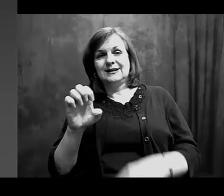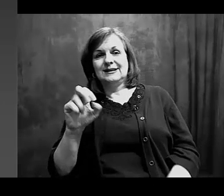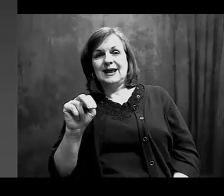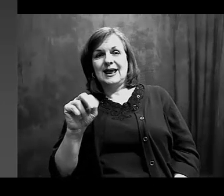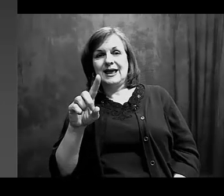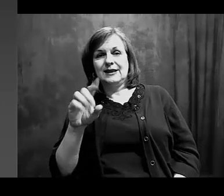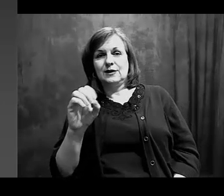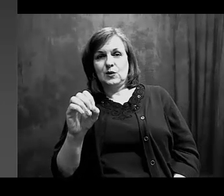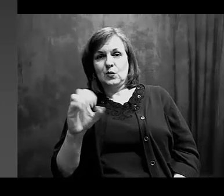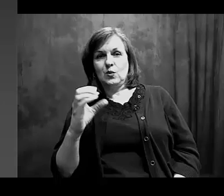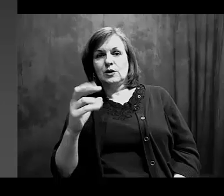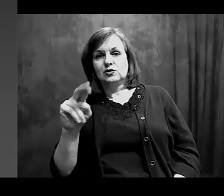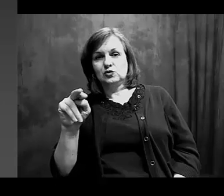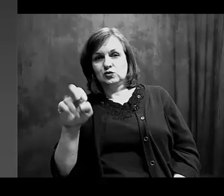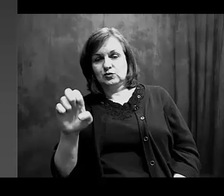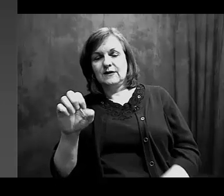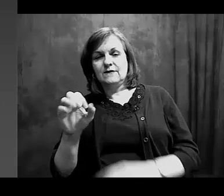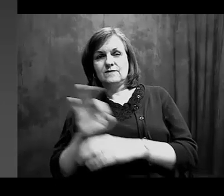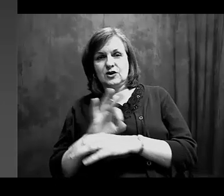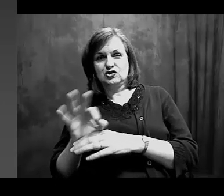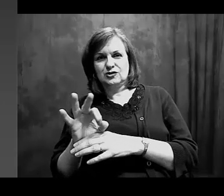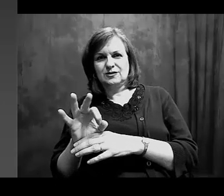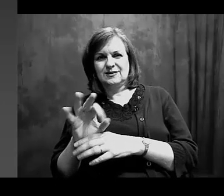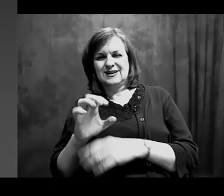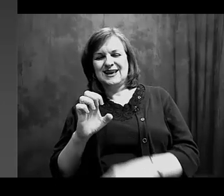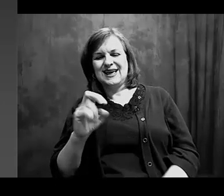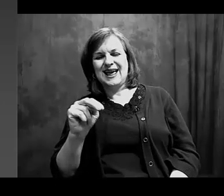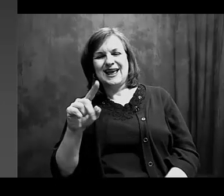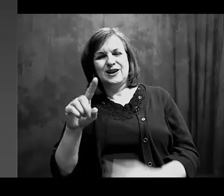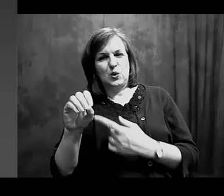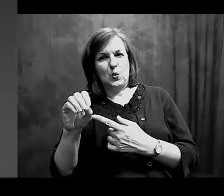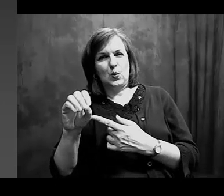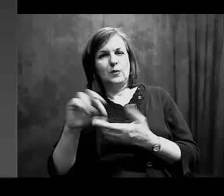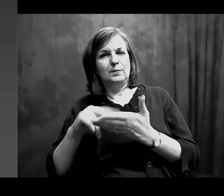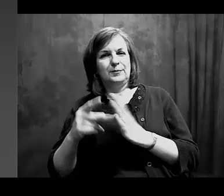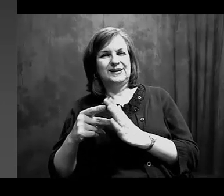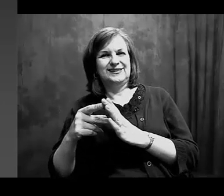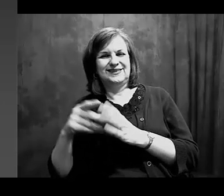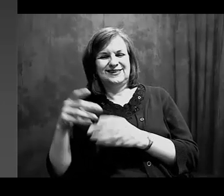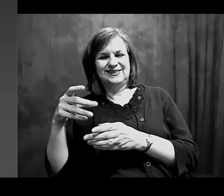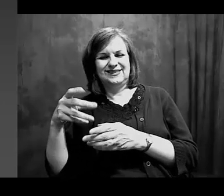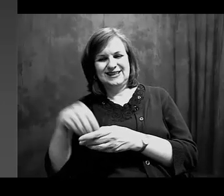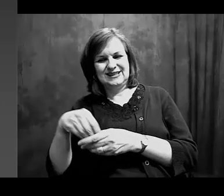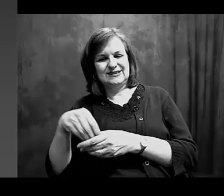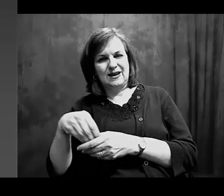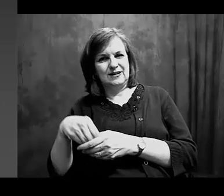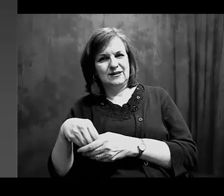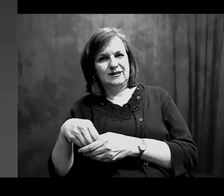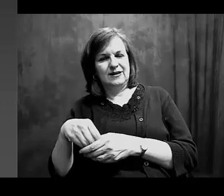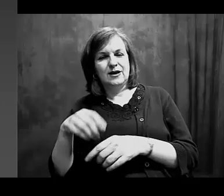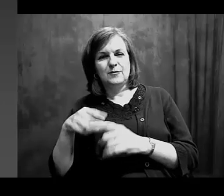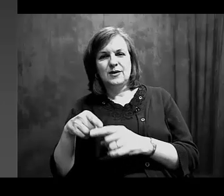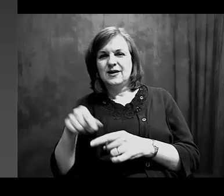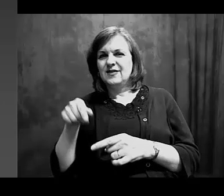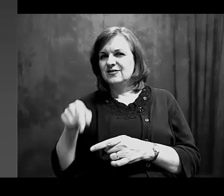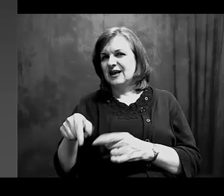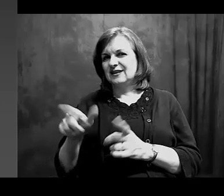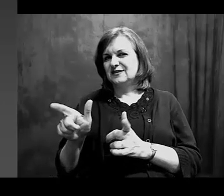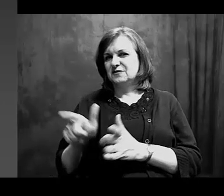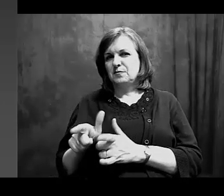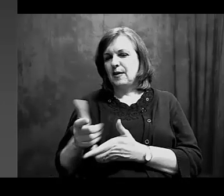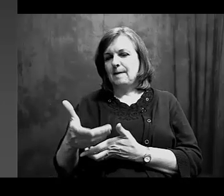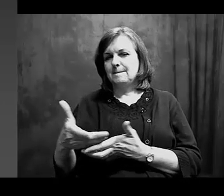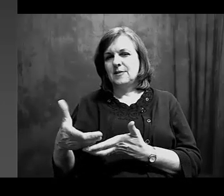from each individual cell into your bloodstream. So we're trying to get your bloodstream to pick up, we have over